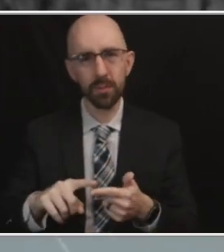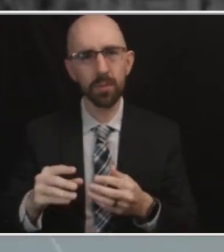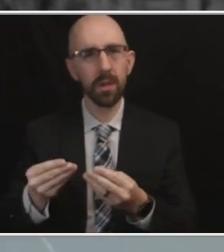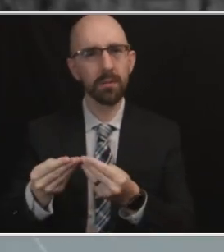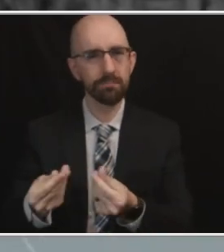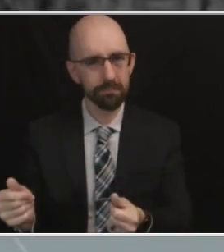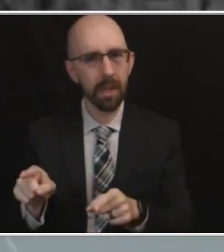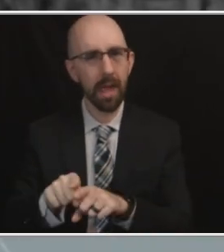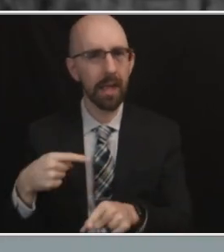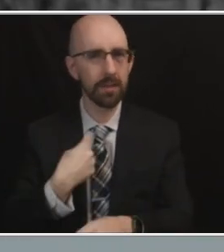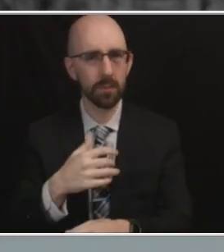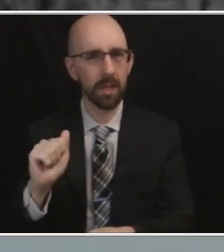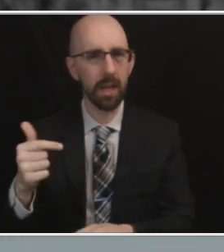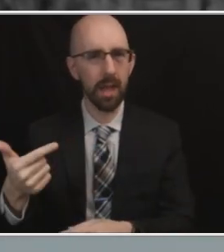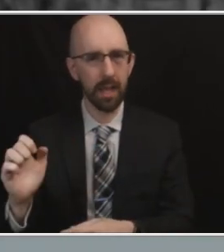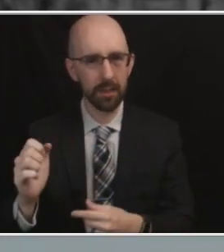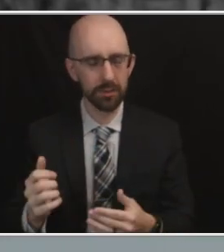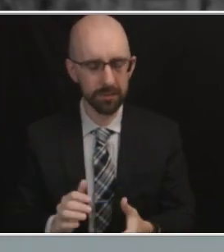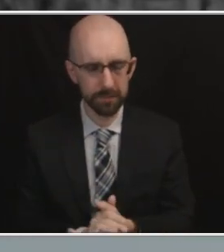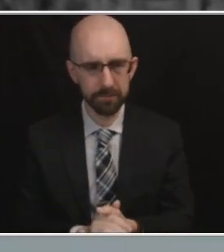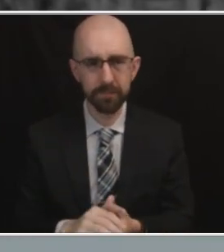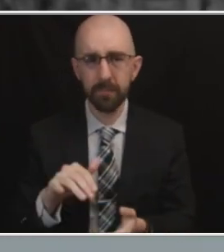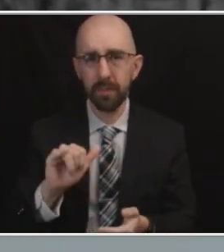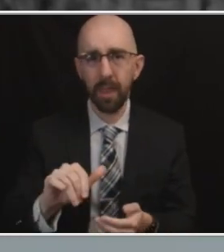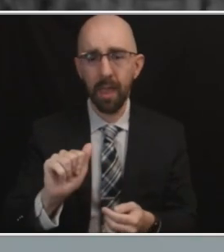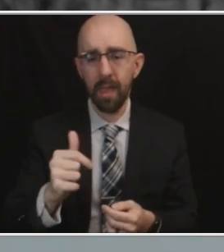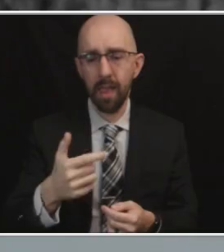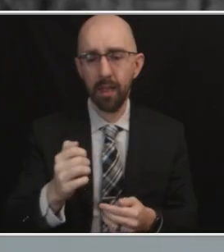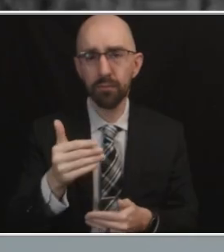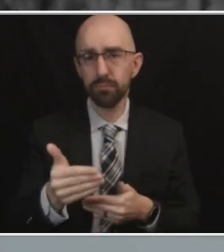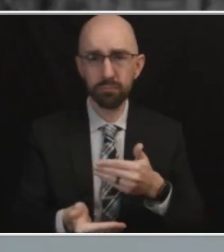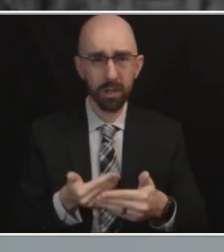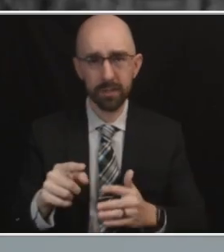older. That aging process occurs